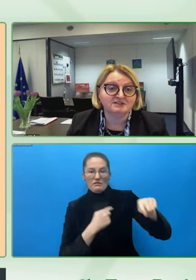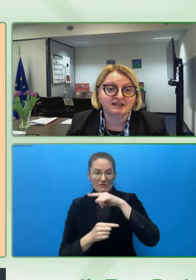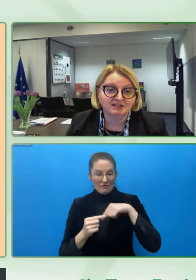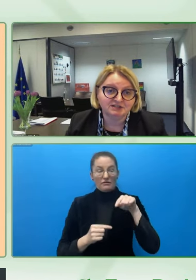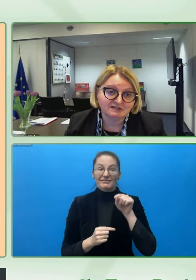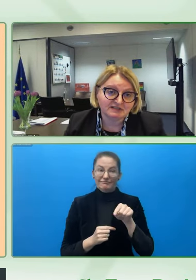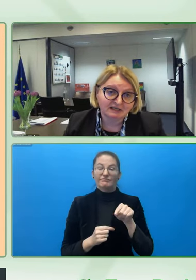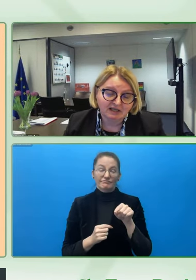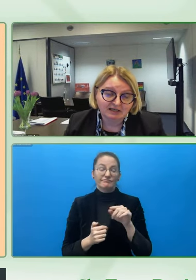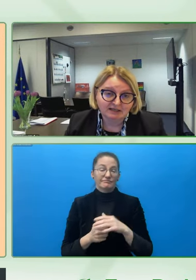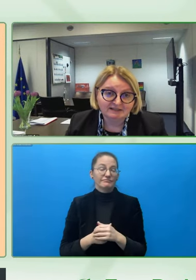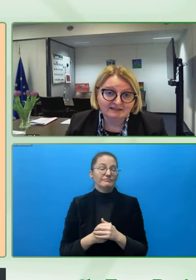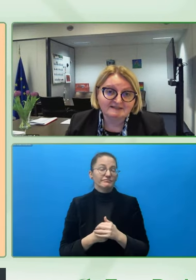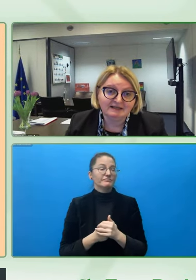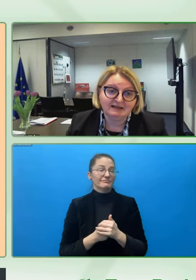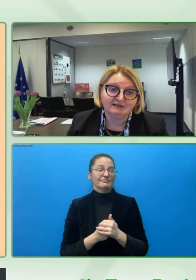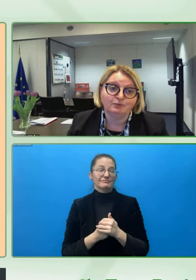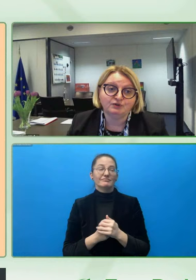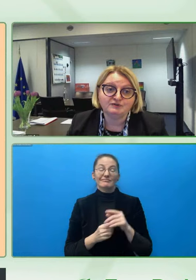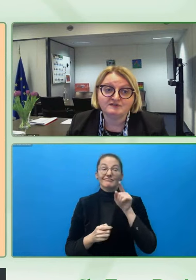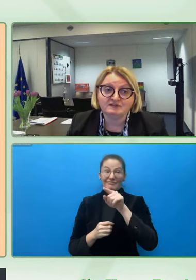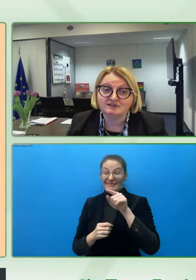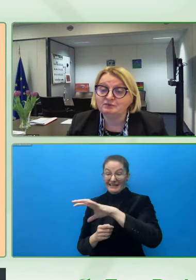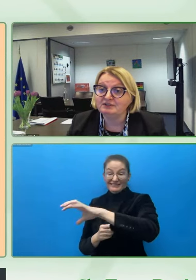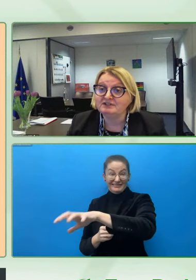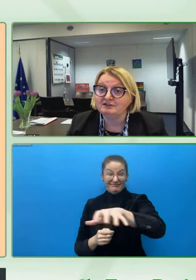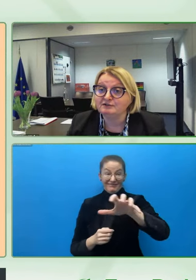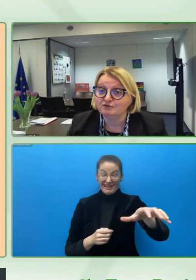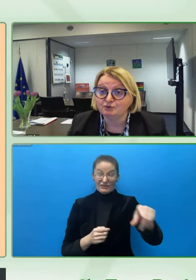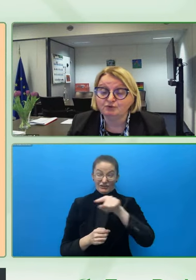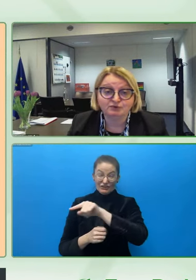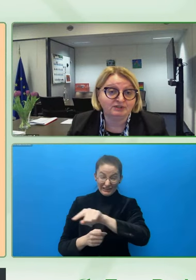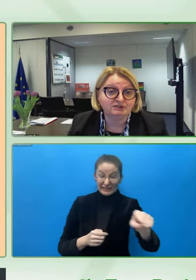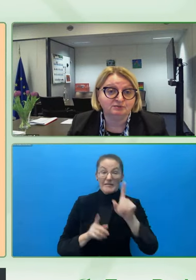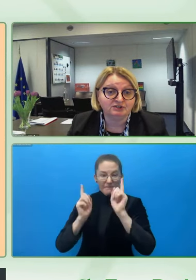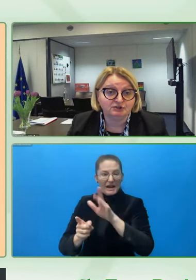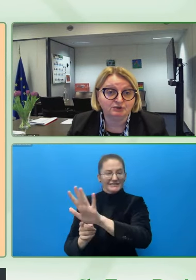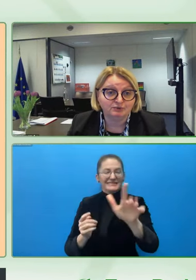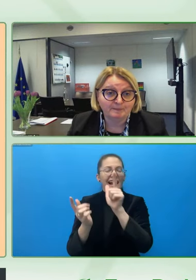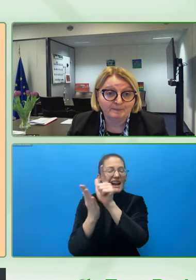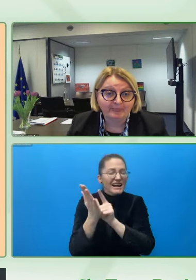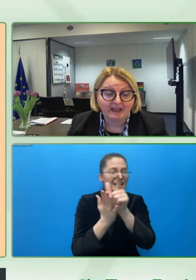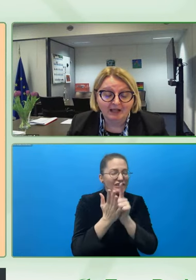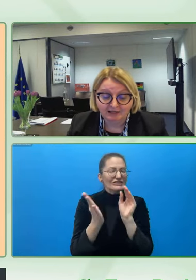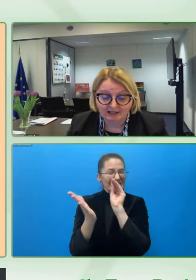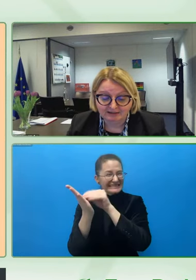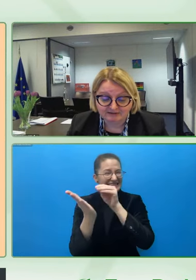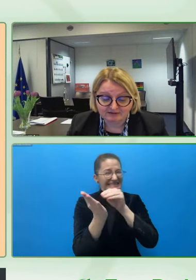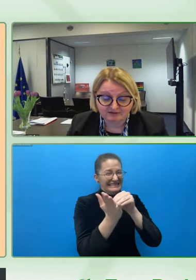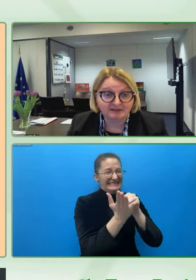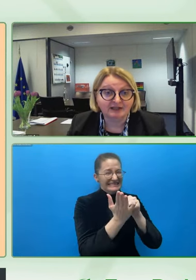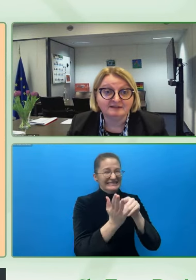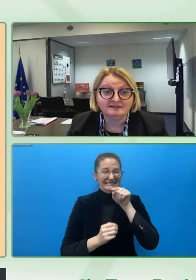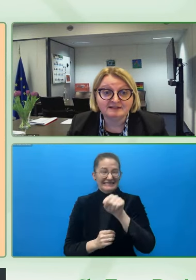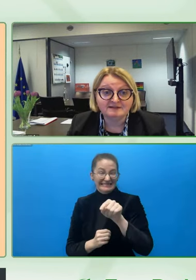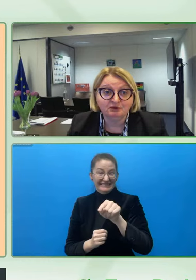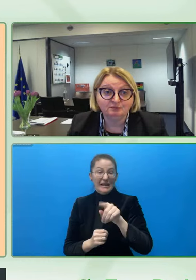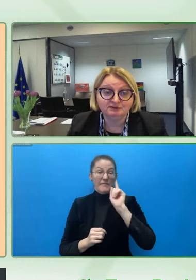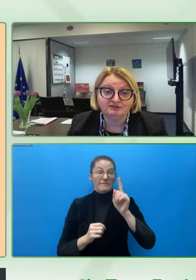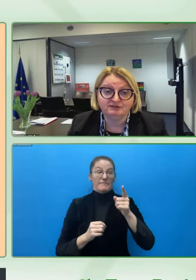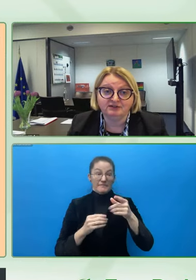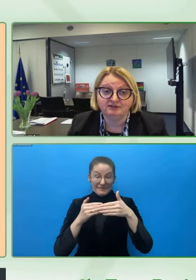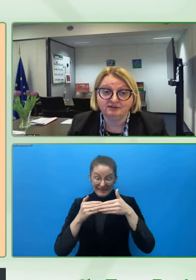national legislations. This deadline was 28th of June 2022, and at